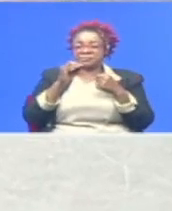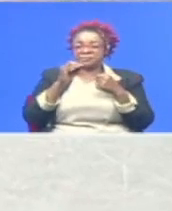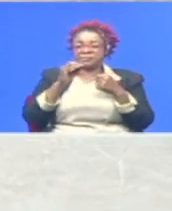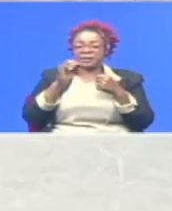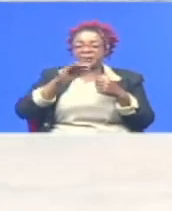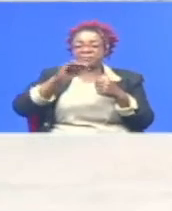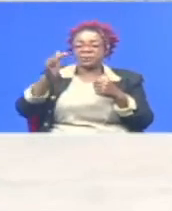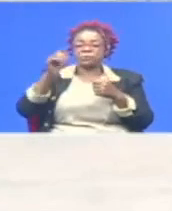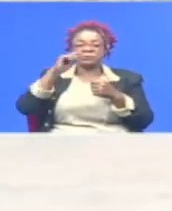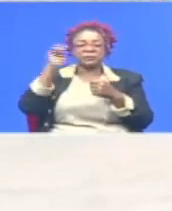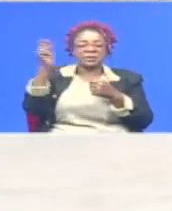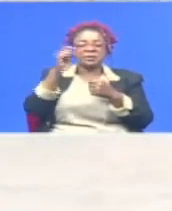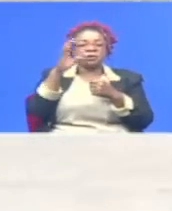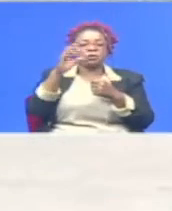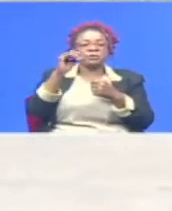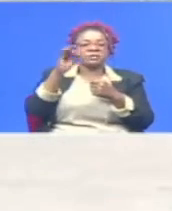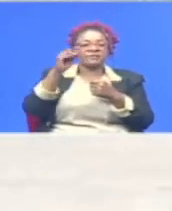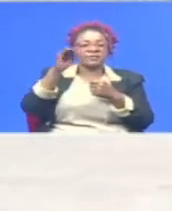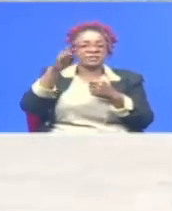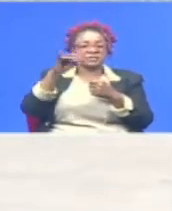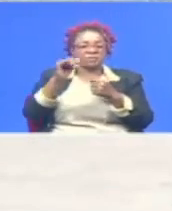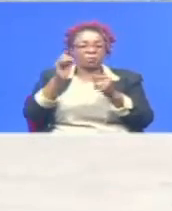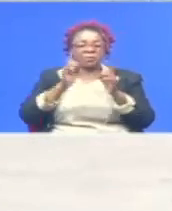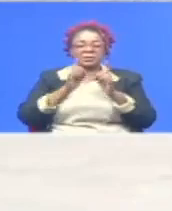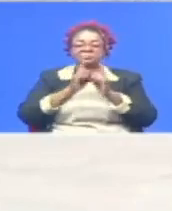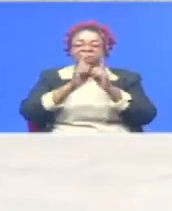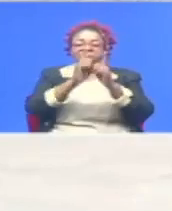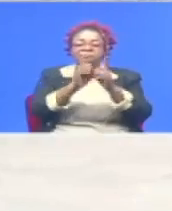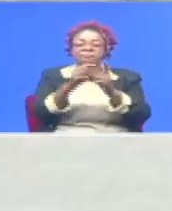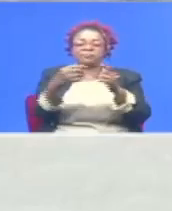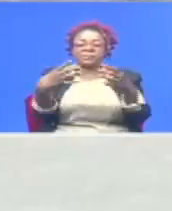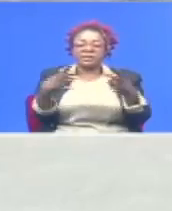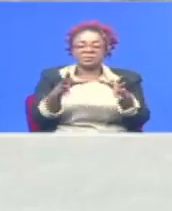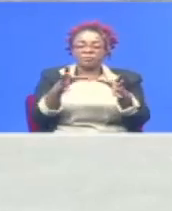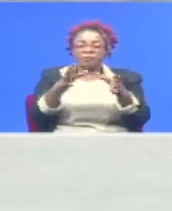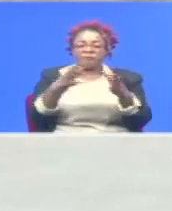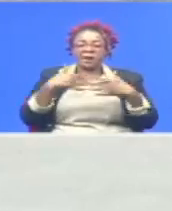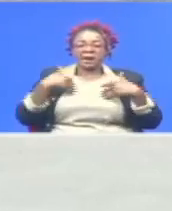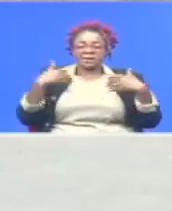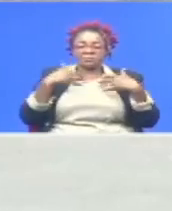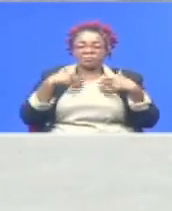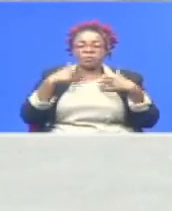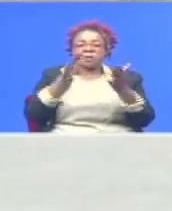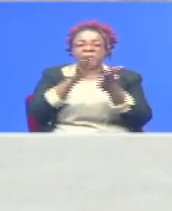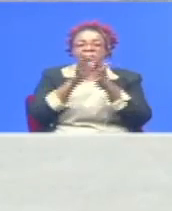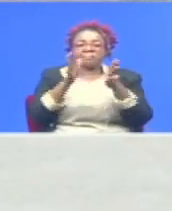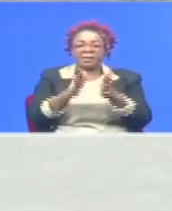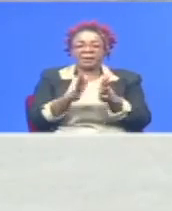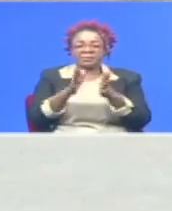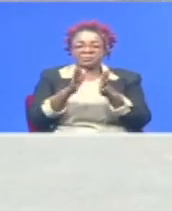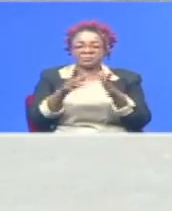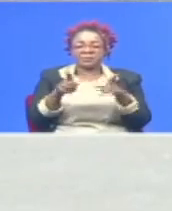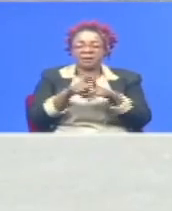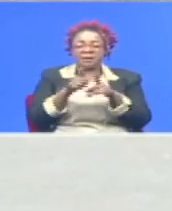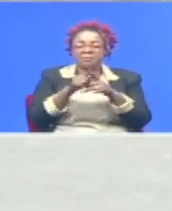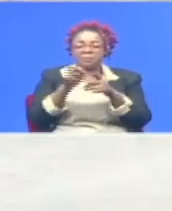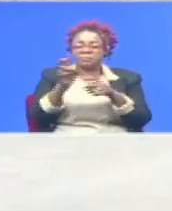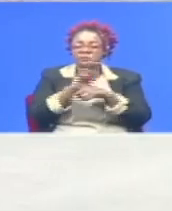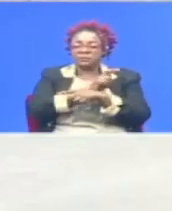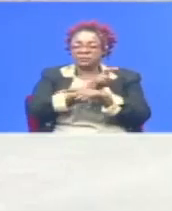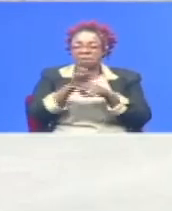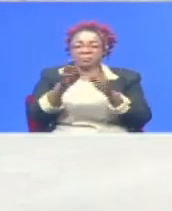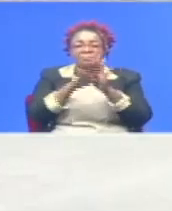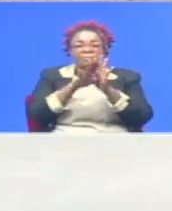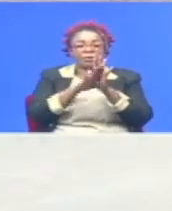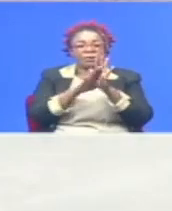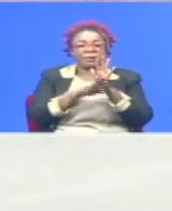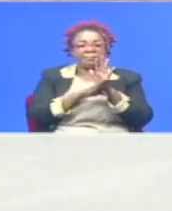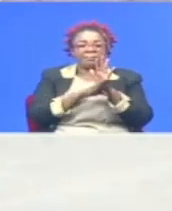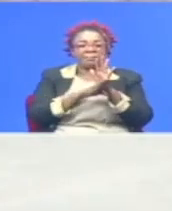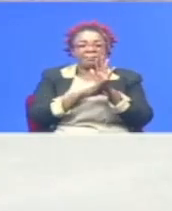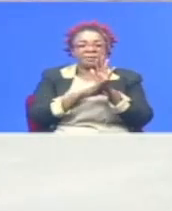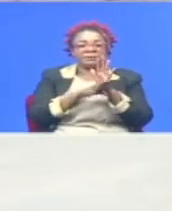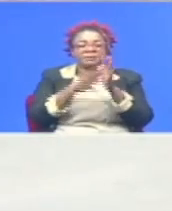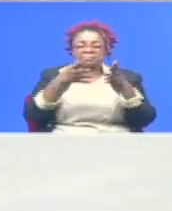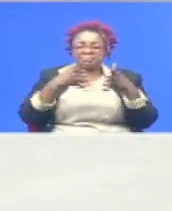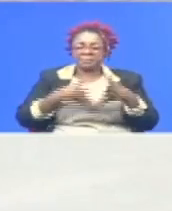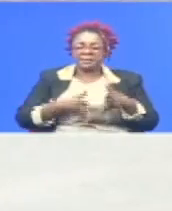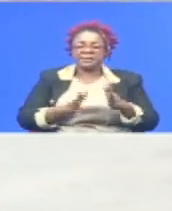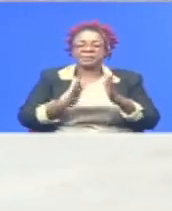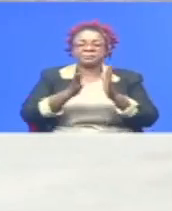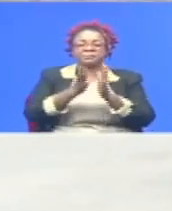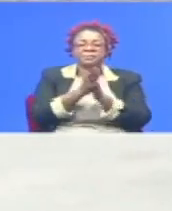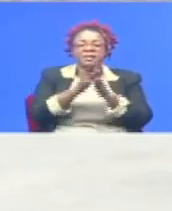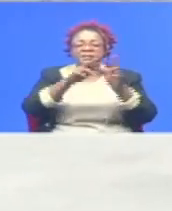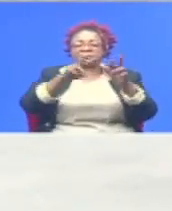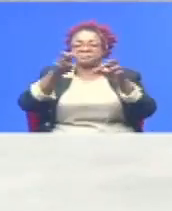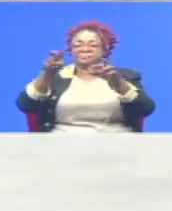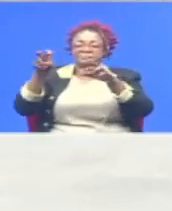Wildlife Conservancy. We accompany a team of animal keepers on their routine track and monitoring program at the breeding and pre-wilding